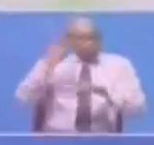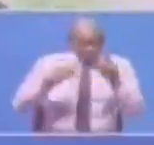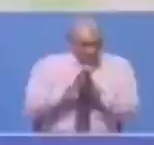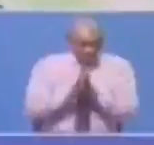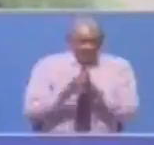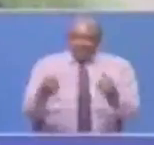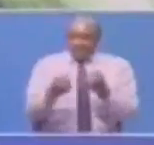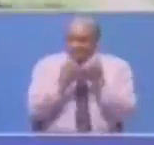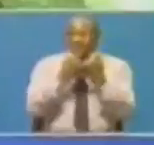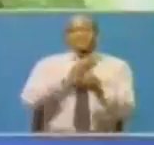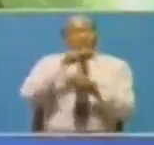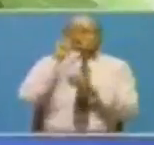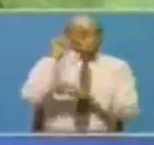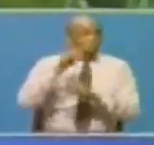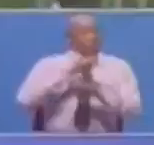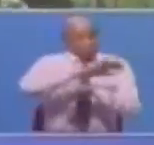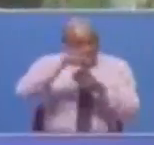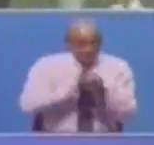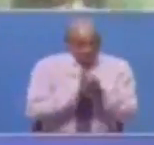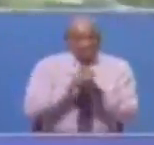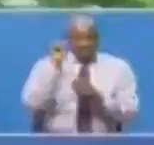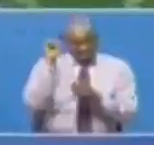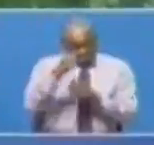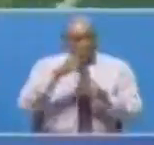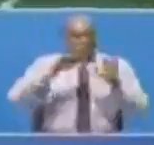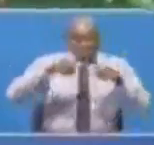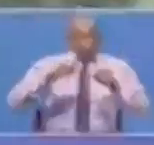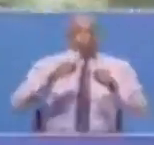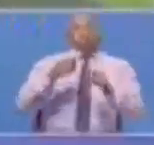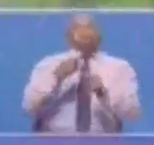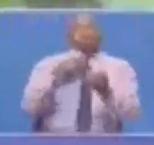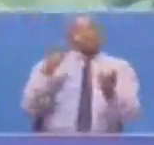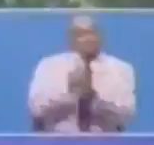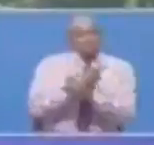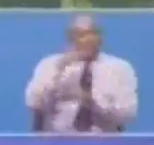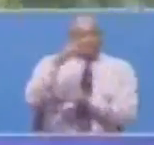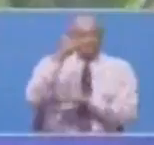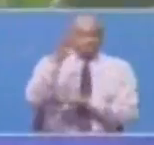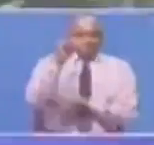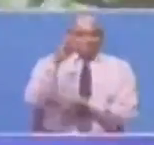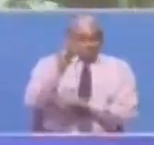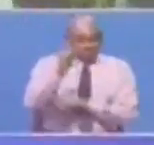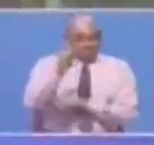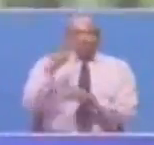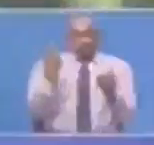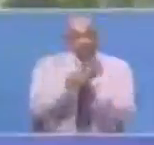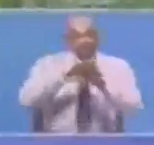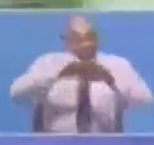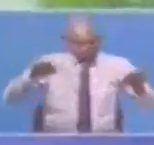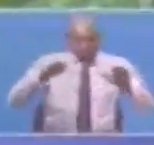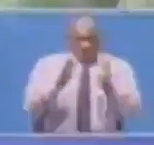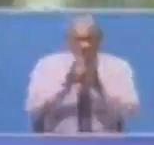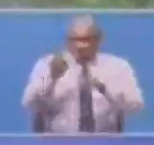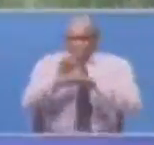be conducted nationwide in the Kenya Plants Health Inspectorate Services KEFIS confined fields and inspected